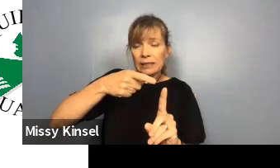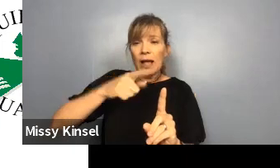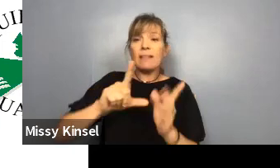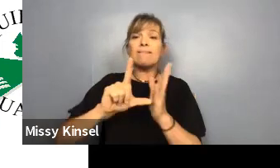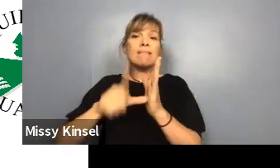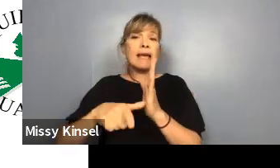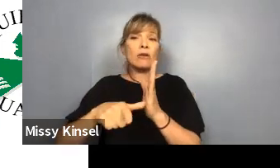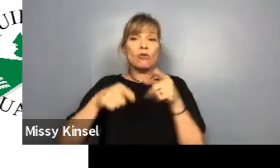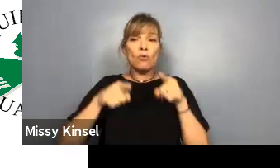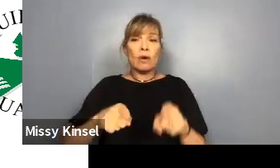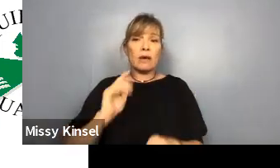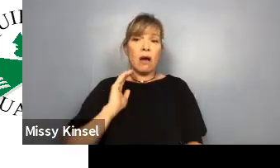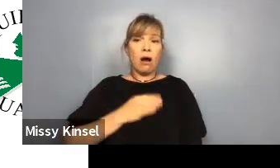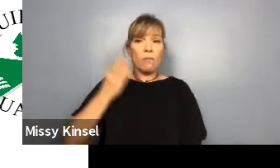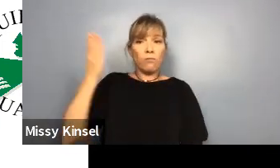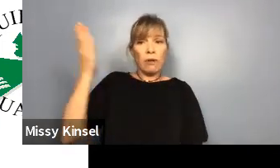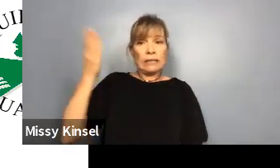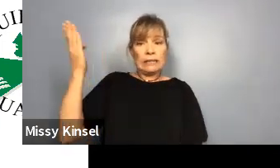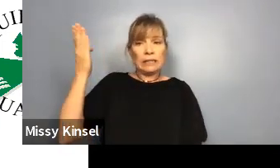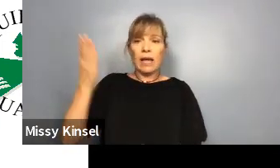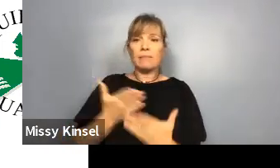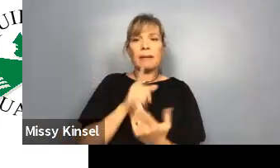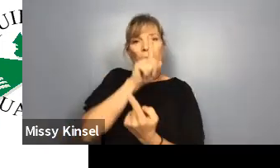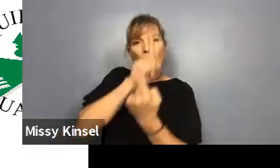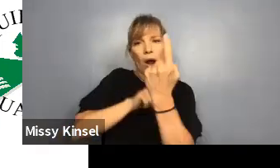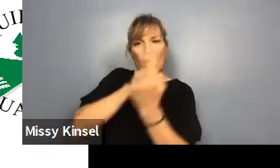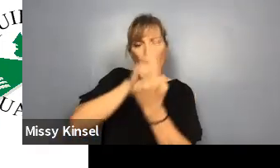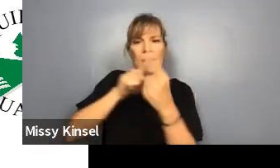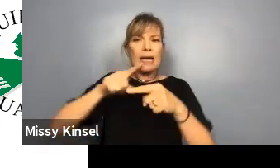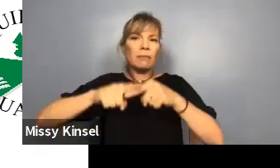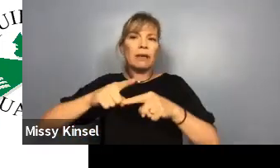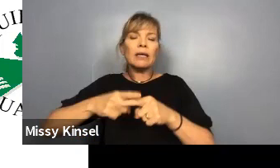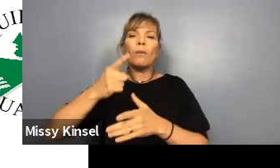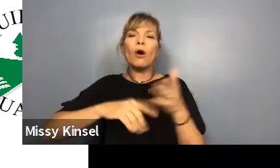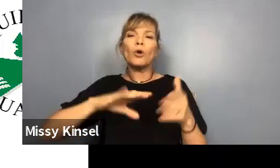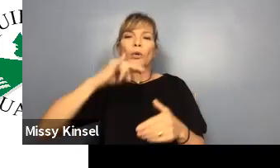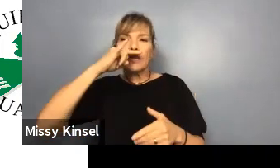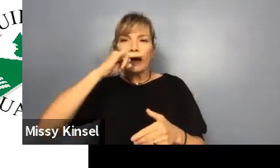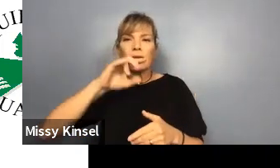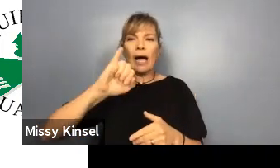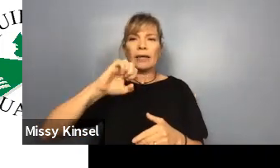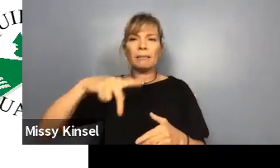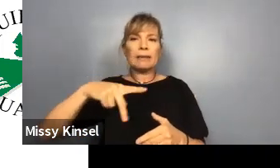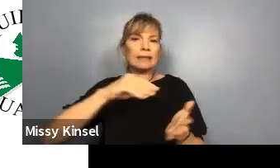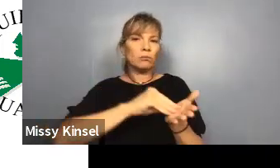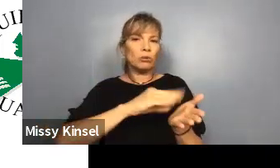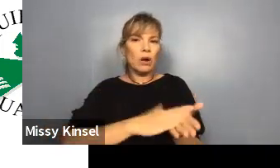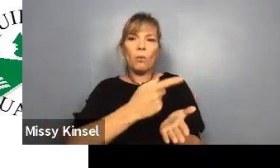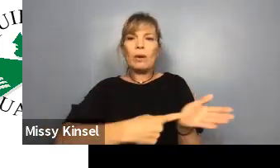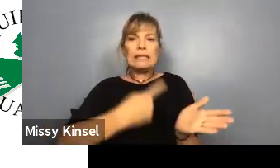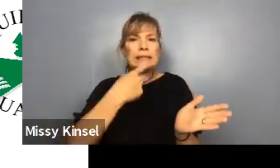later on in this presentation, and also perhaps one-on-one, depending on what's in your child's IEP.